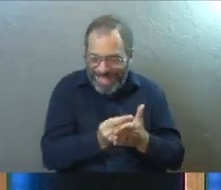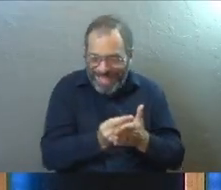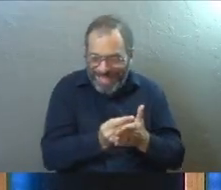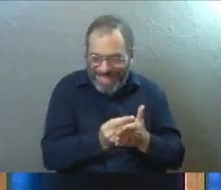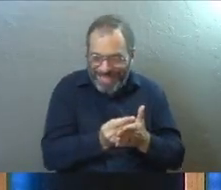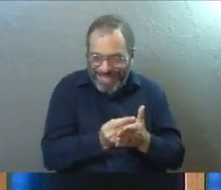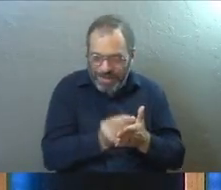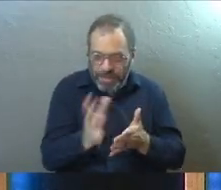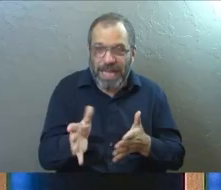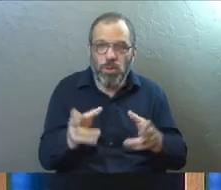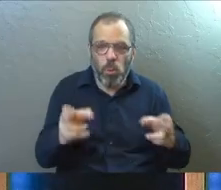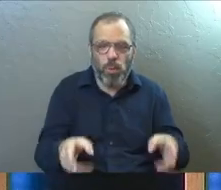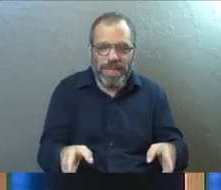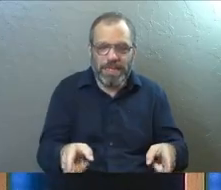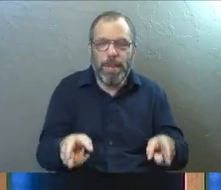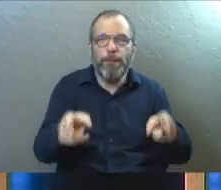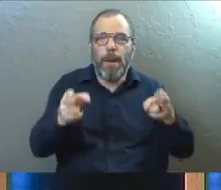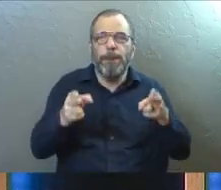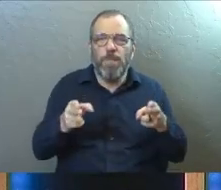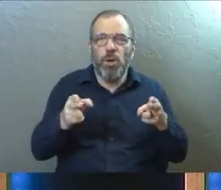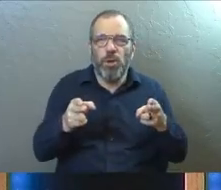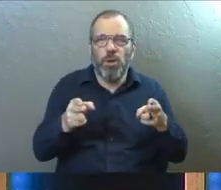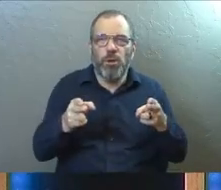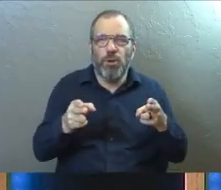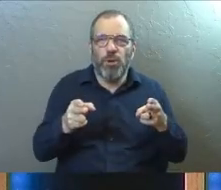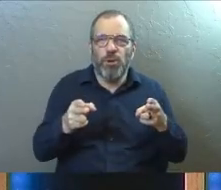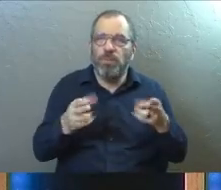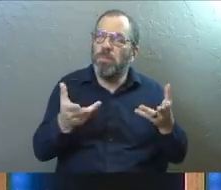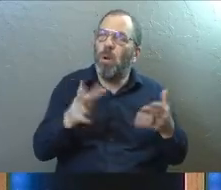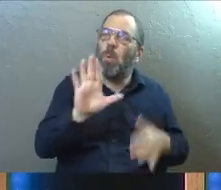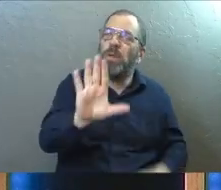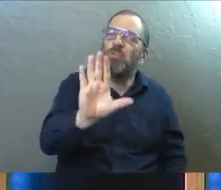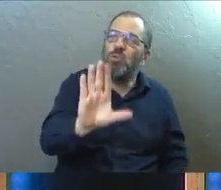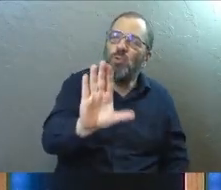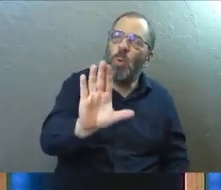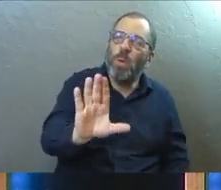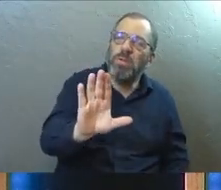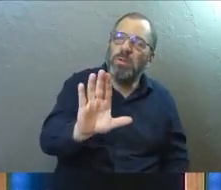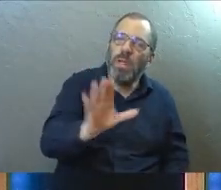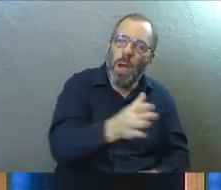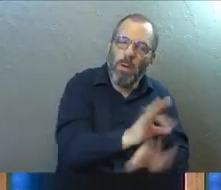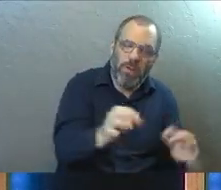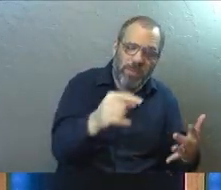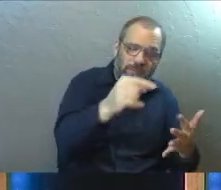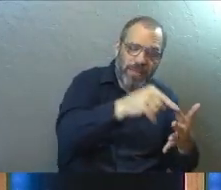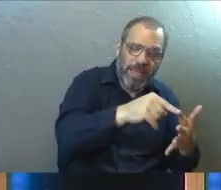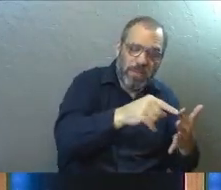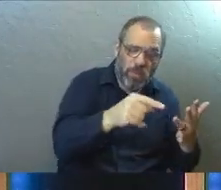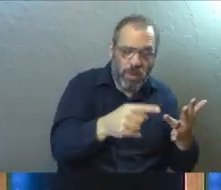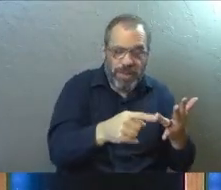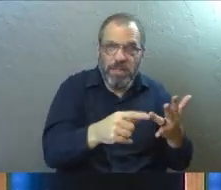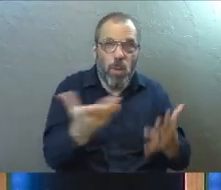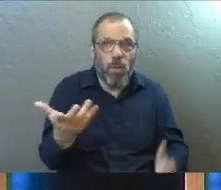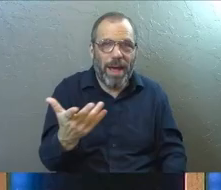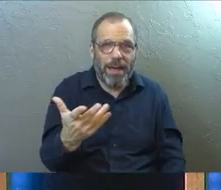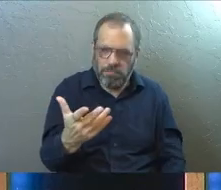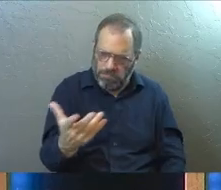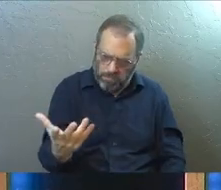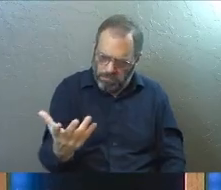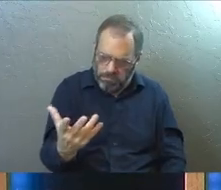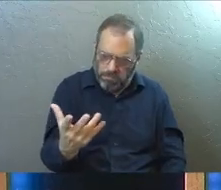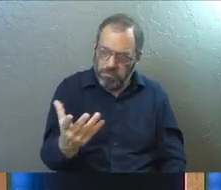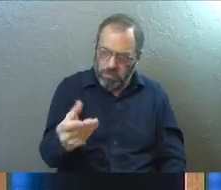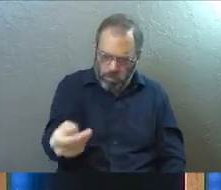put it in the house. Let's raise a bumper. What are those for you? God, I want freedom from this thing. He's like, don't put it in the